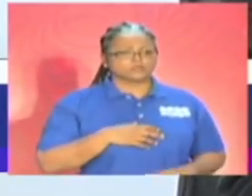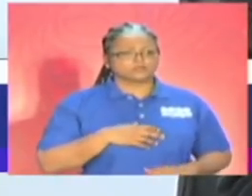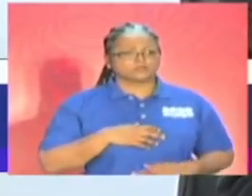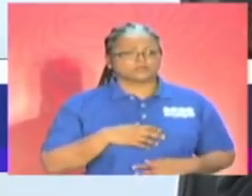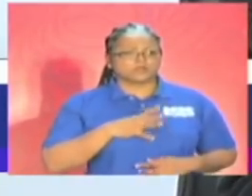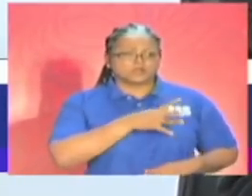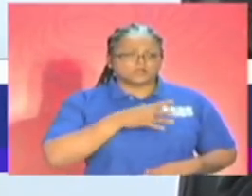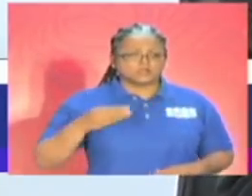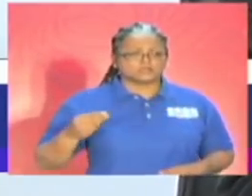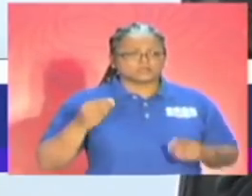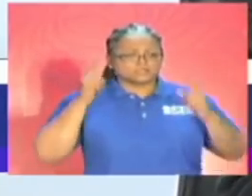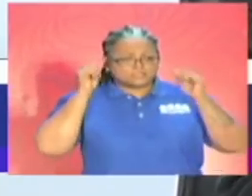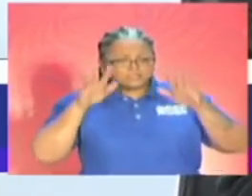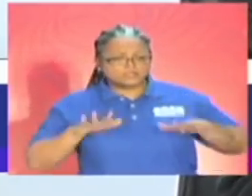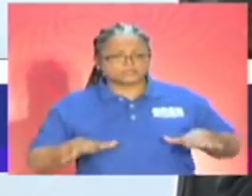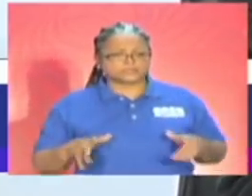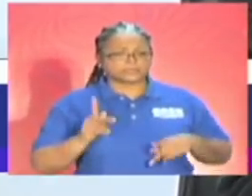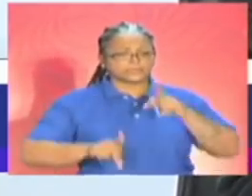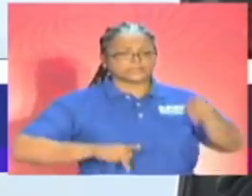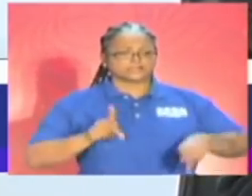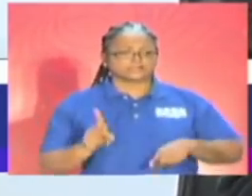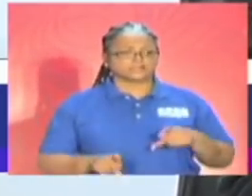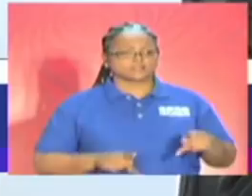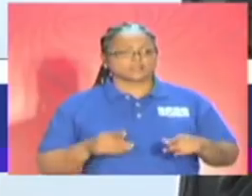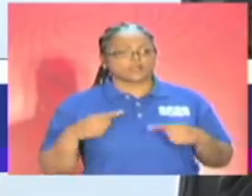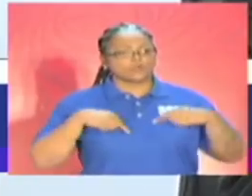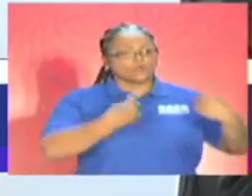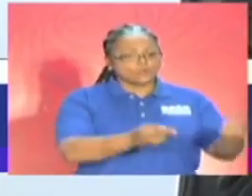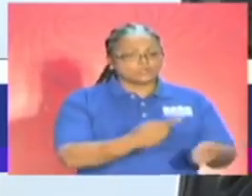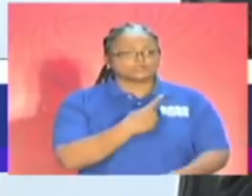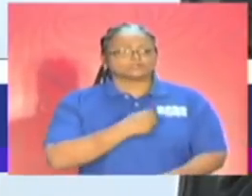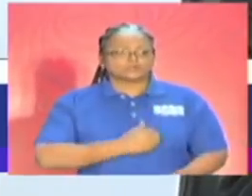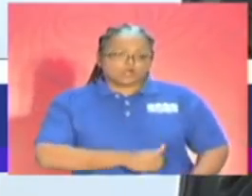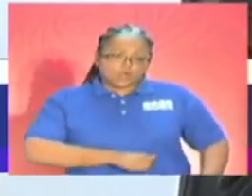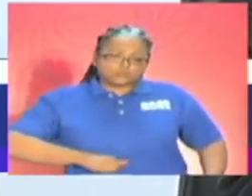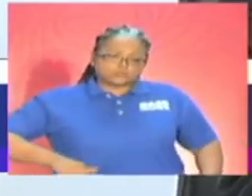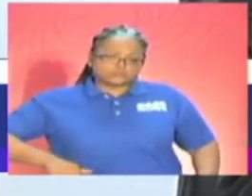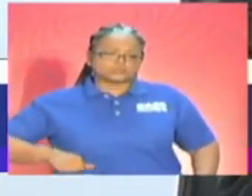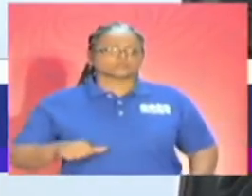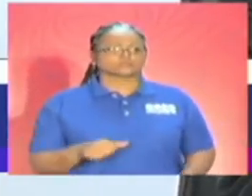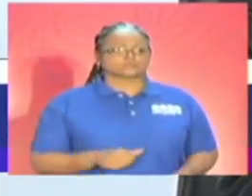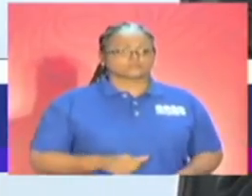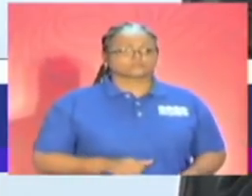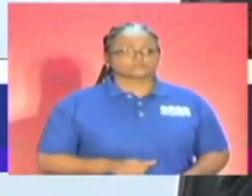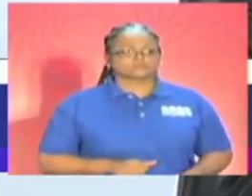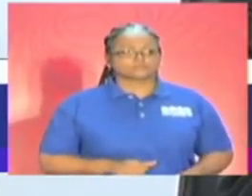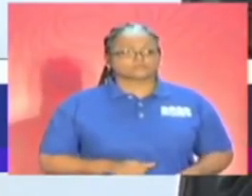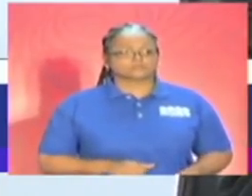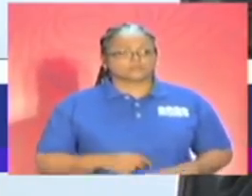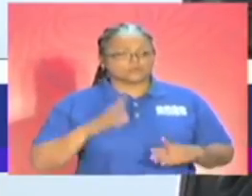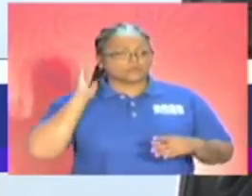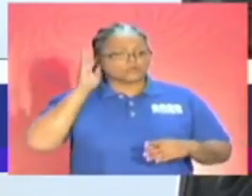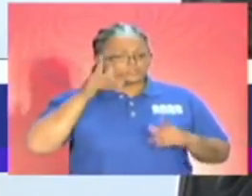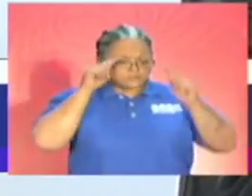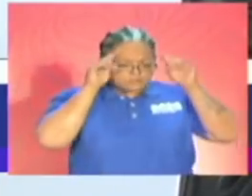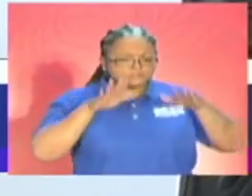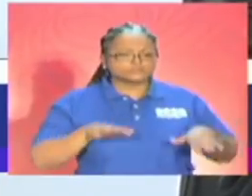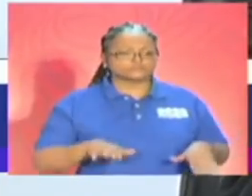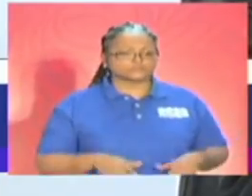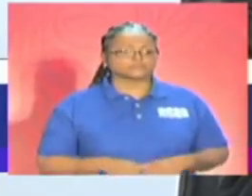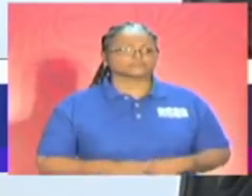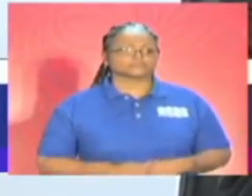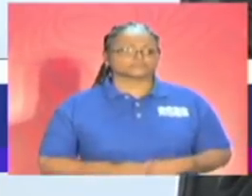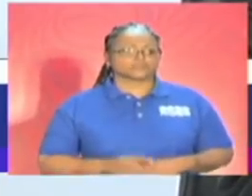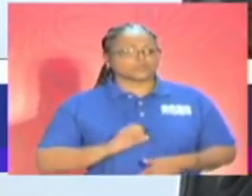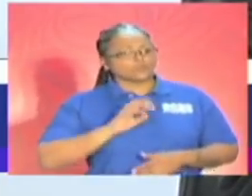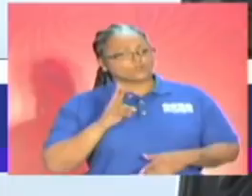that present for pre-surgical, if you're going to have some sort of surgical procedure. We do a test on you or any other person that goes to the hospital